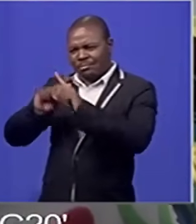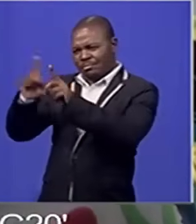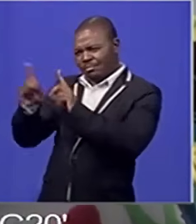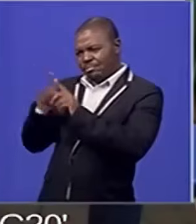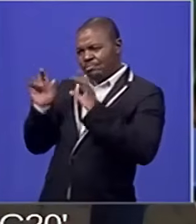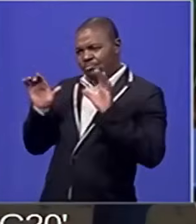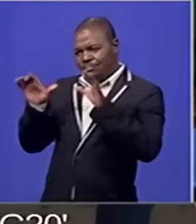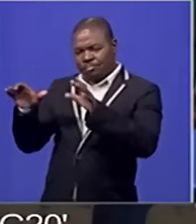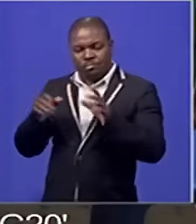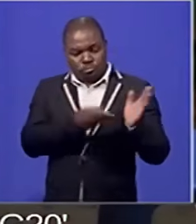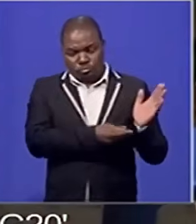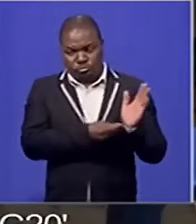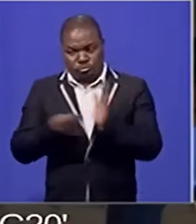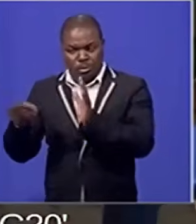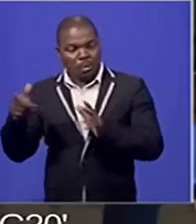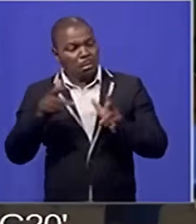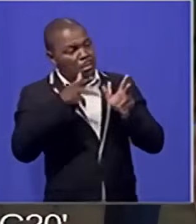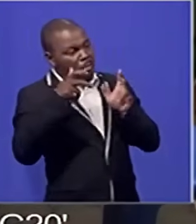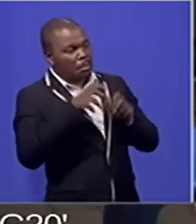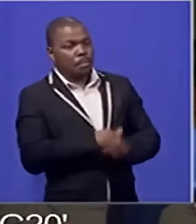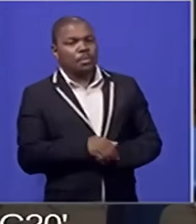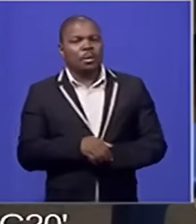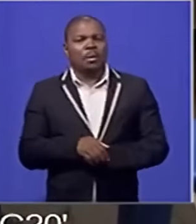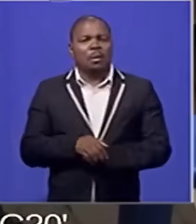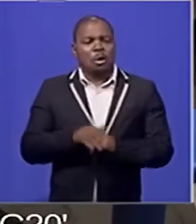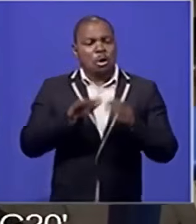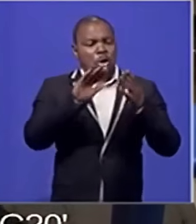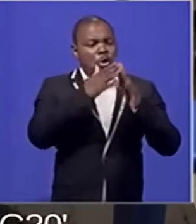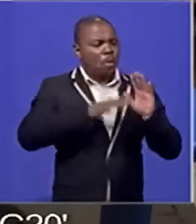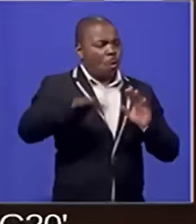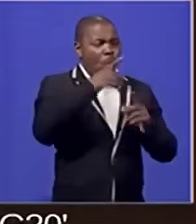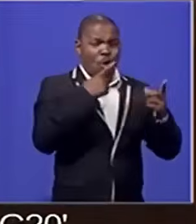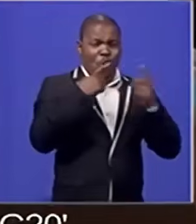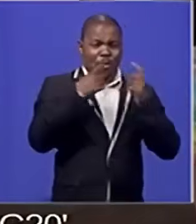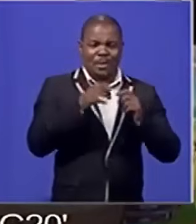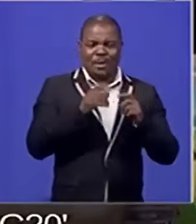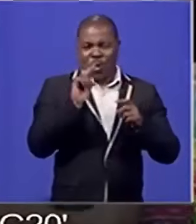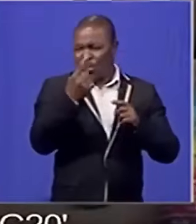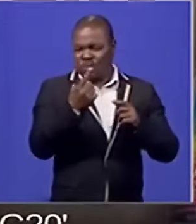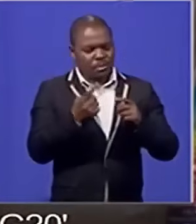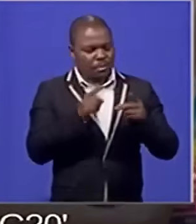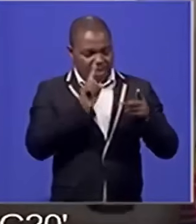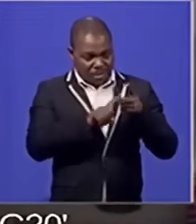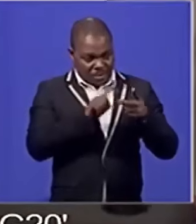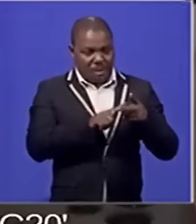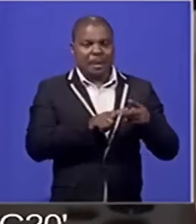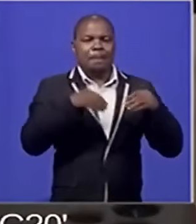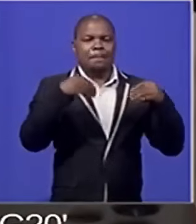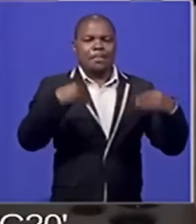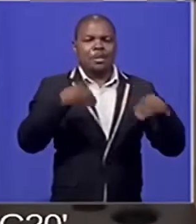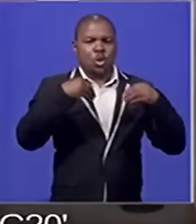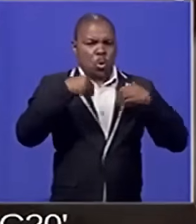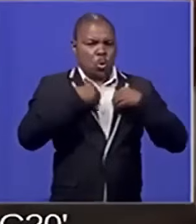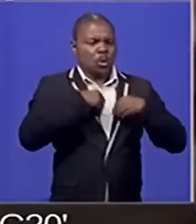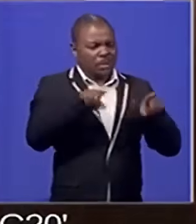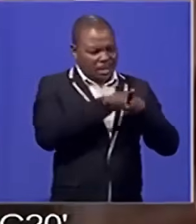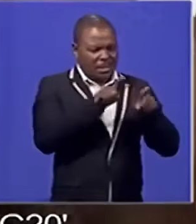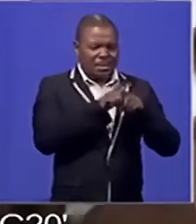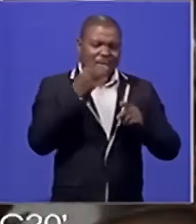ka moka. Ga se badudi fela bao ba ngongoregago beng dikgwebo le bona ba re ba duma gore dillo tša bona di fiwe